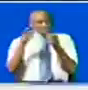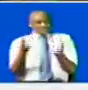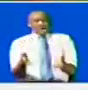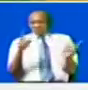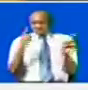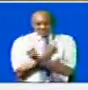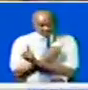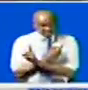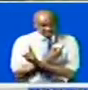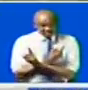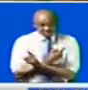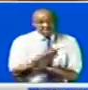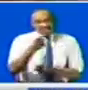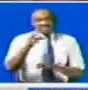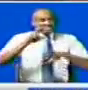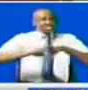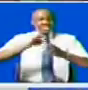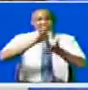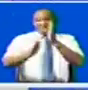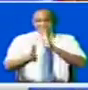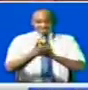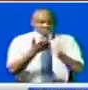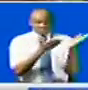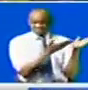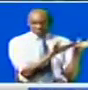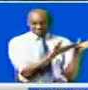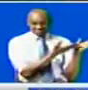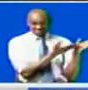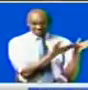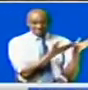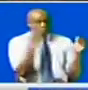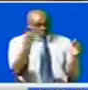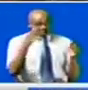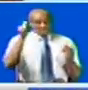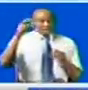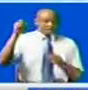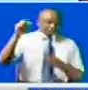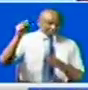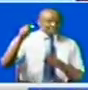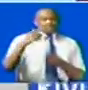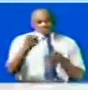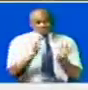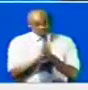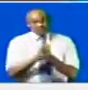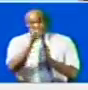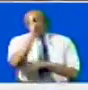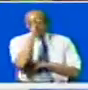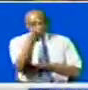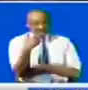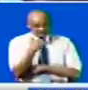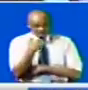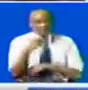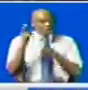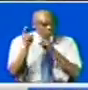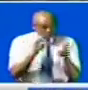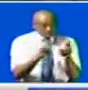it's different. There are empty seats, apart from some of the agents and some police officers. Normally,